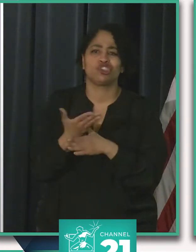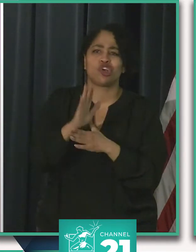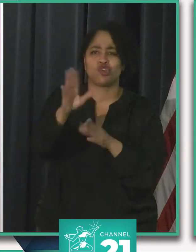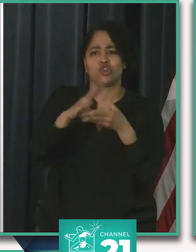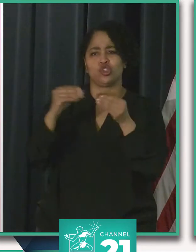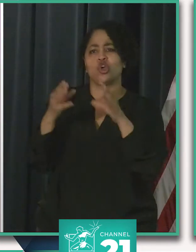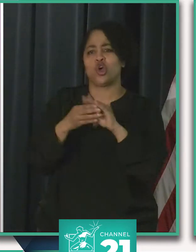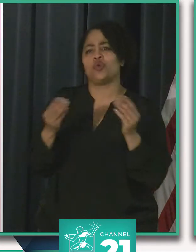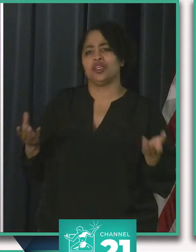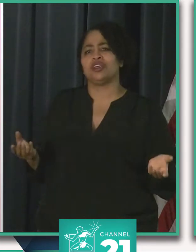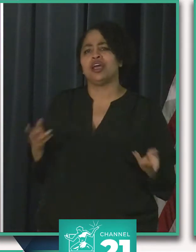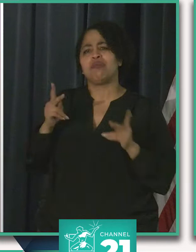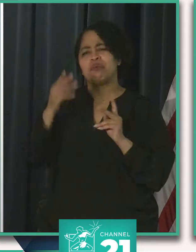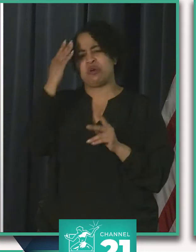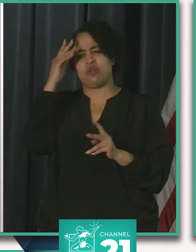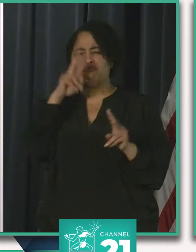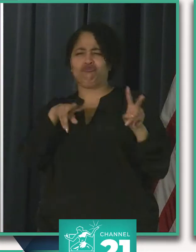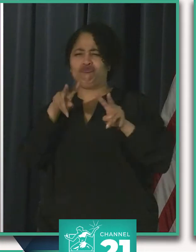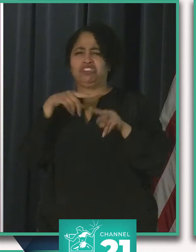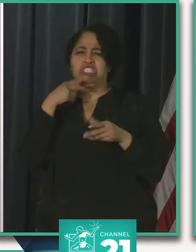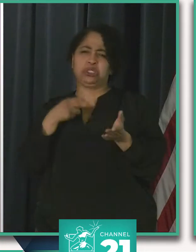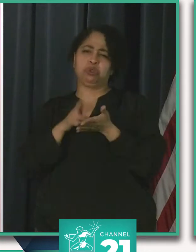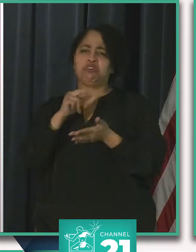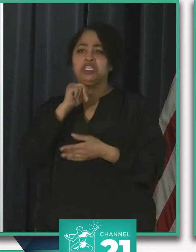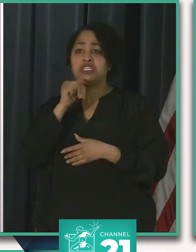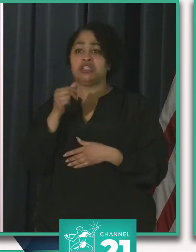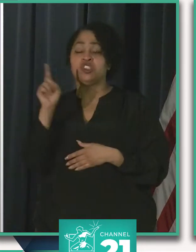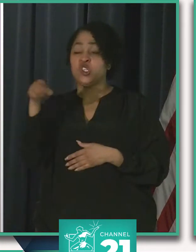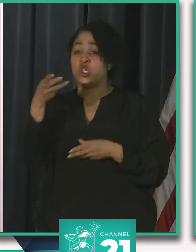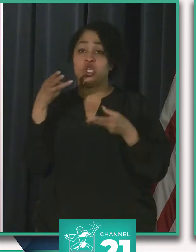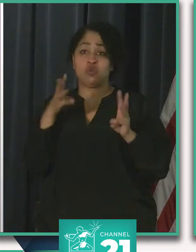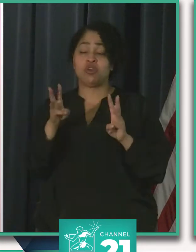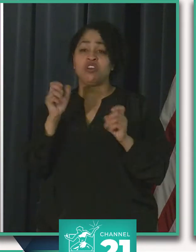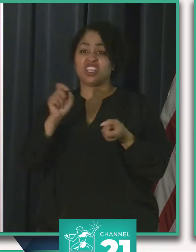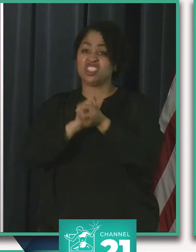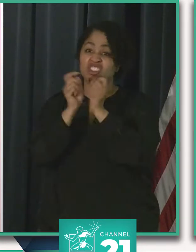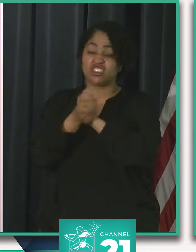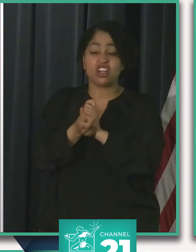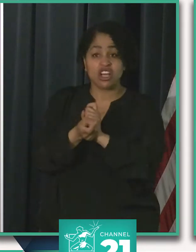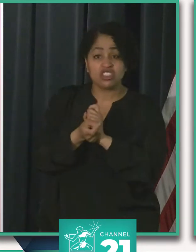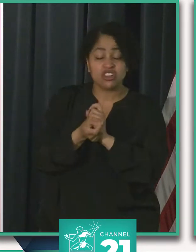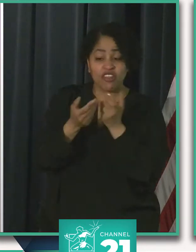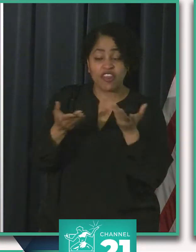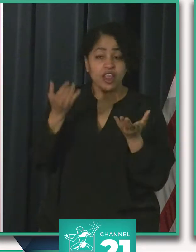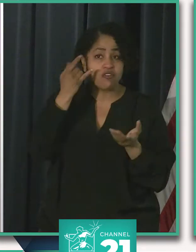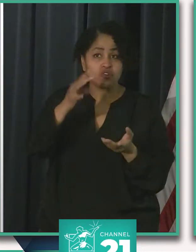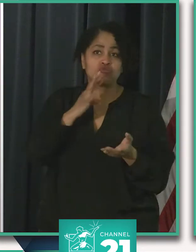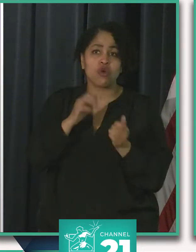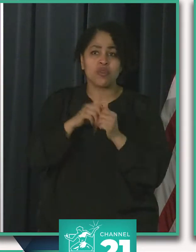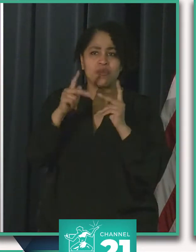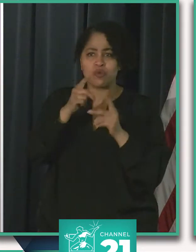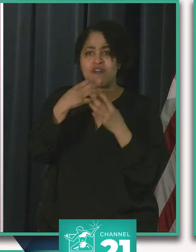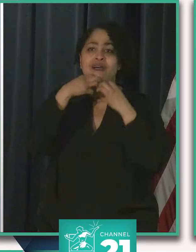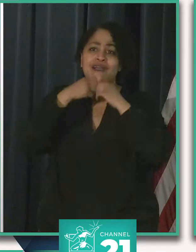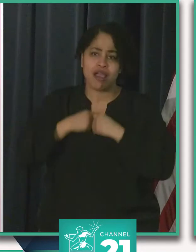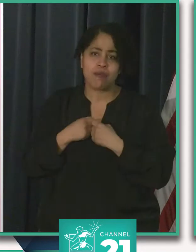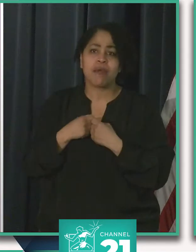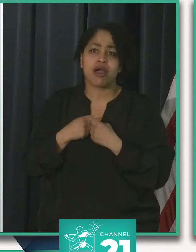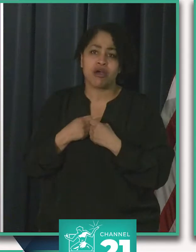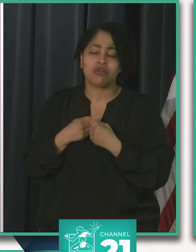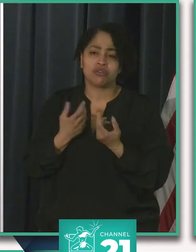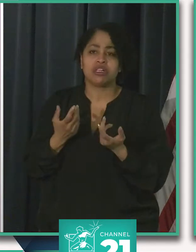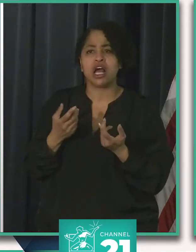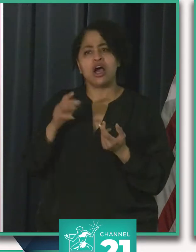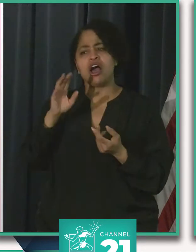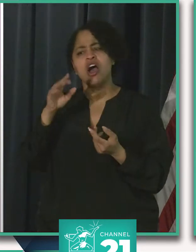when you're telling the truth. And the only way we're going to change this trajectory is if you talk to the people that you care about, the people in your life, say,